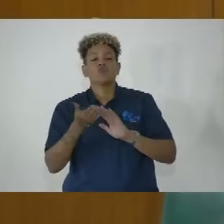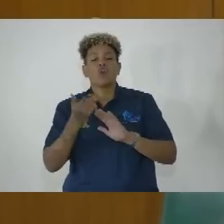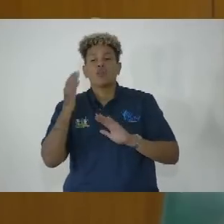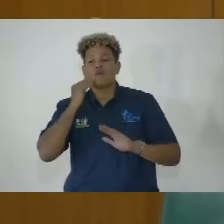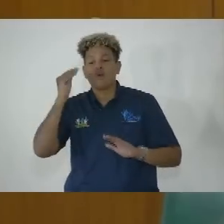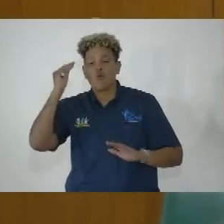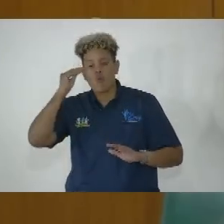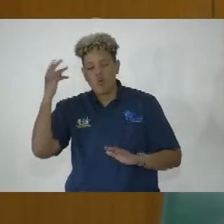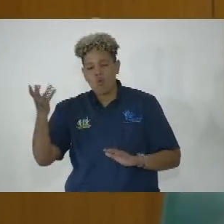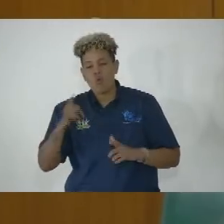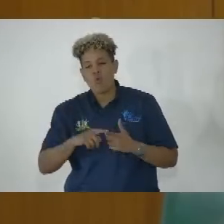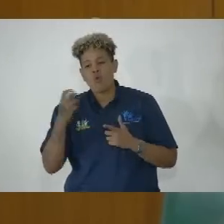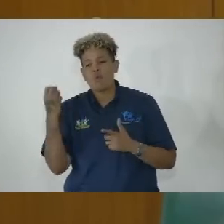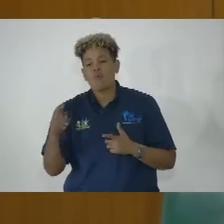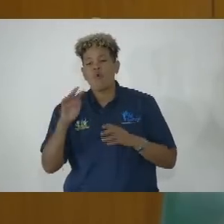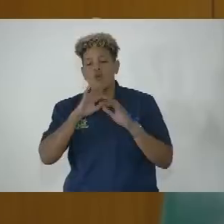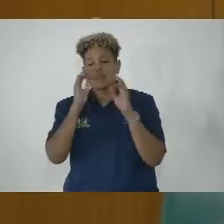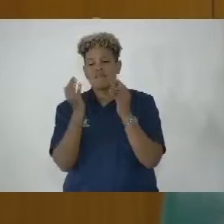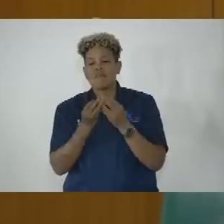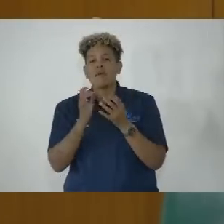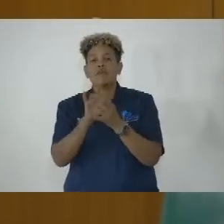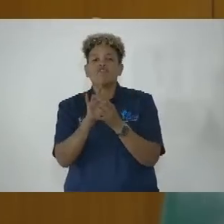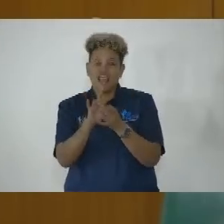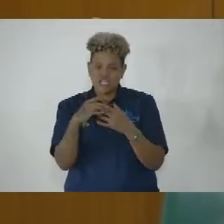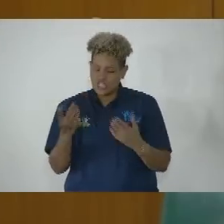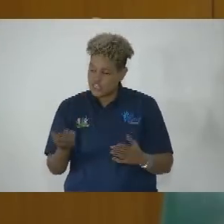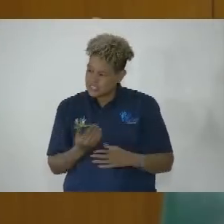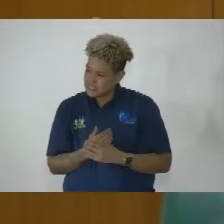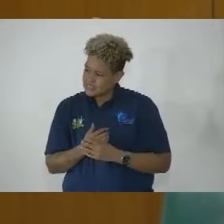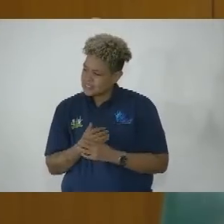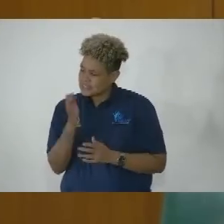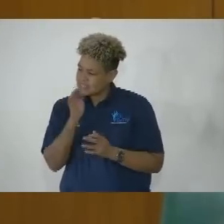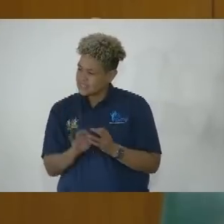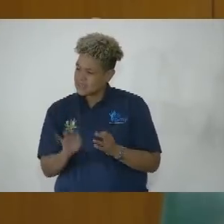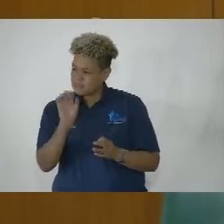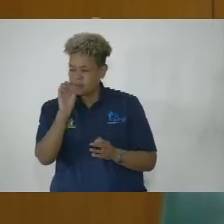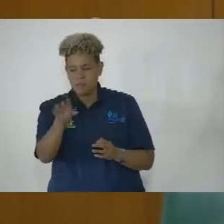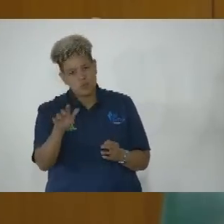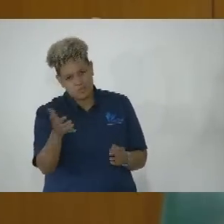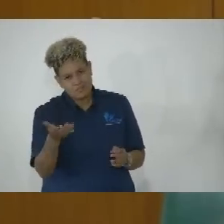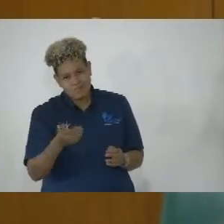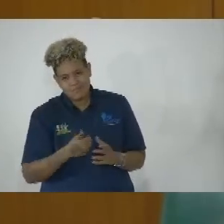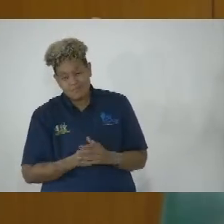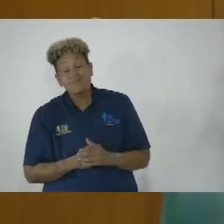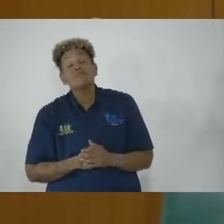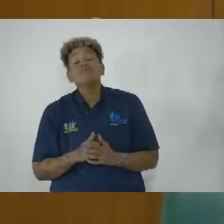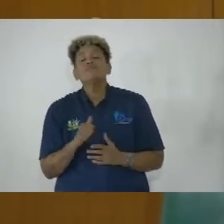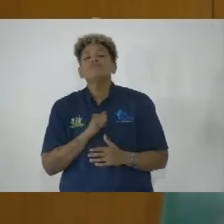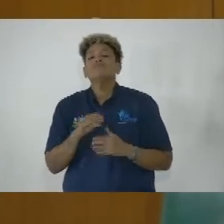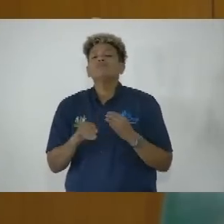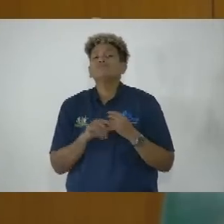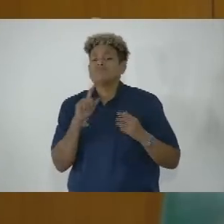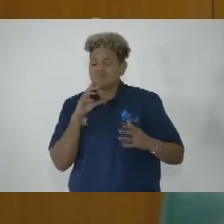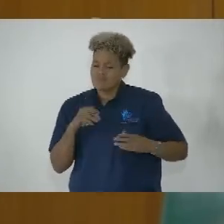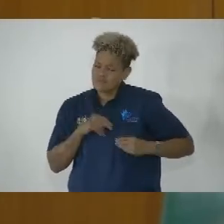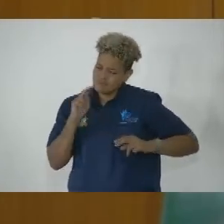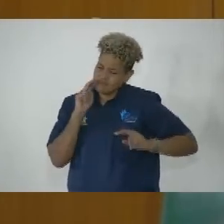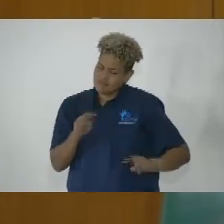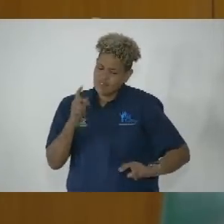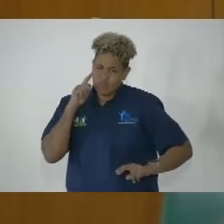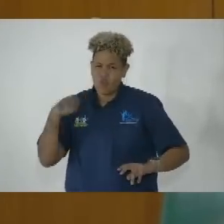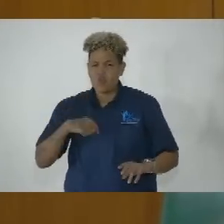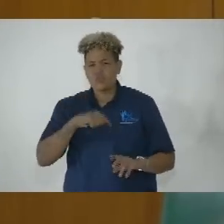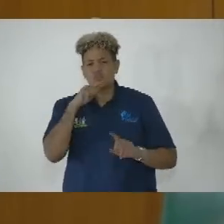home or to family relations, simply put. And I took it there for us to